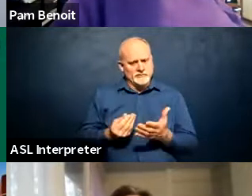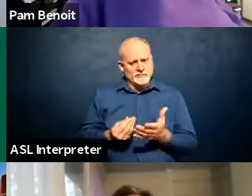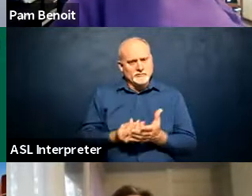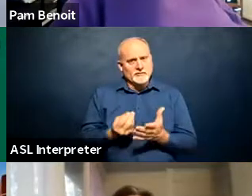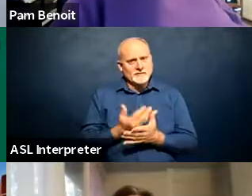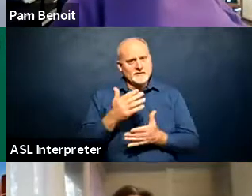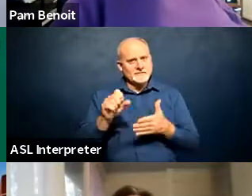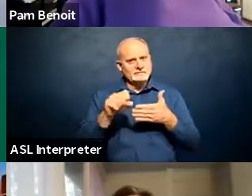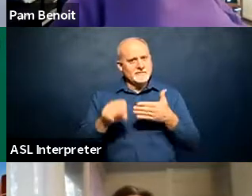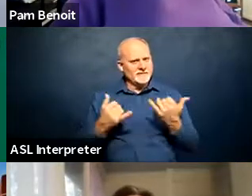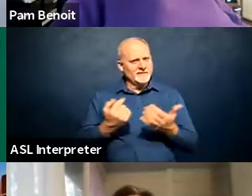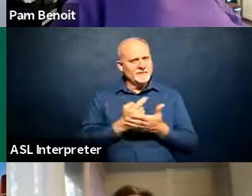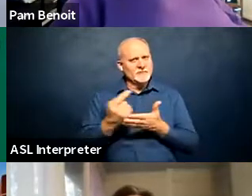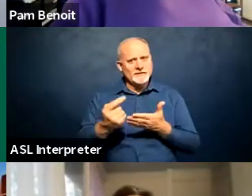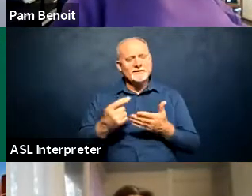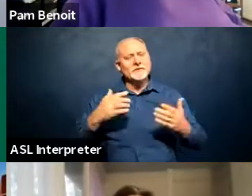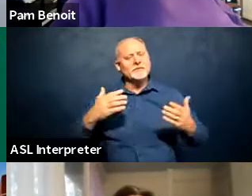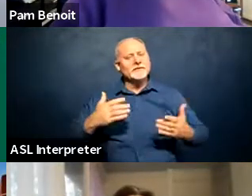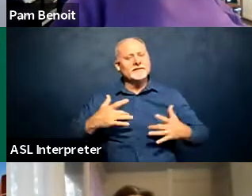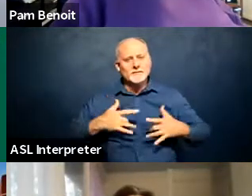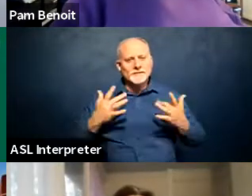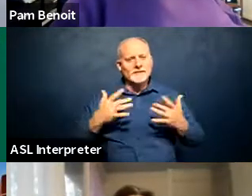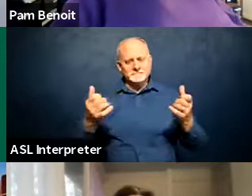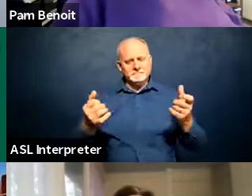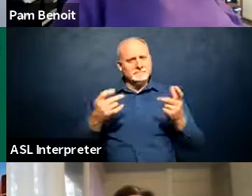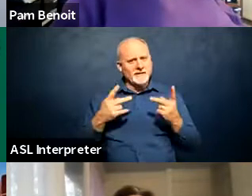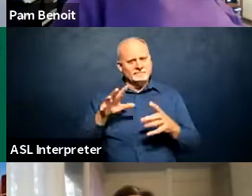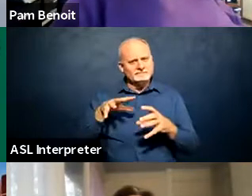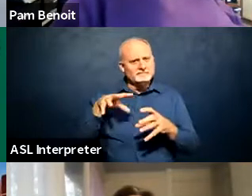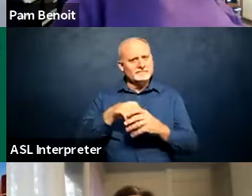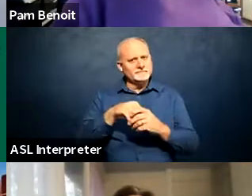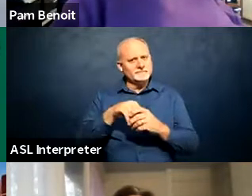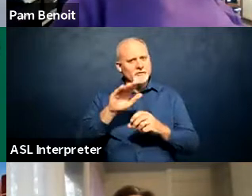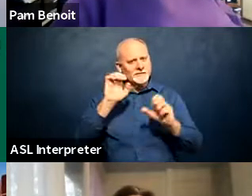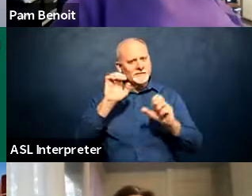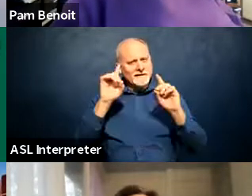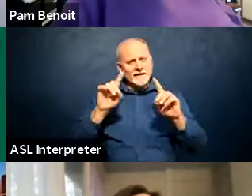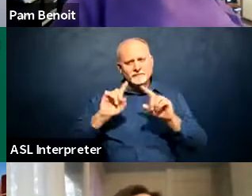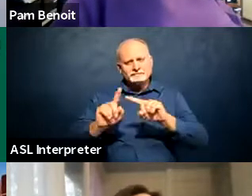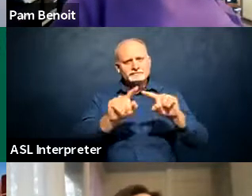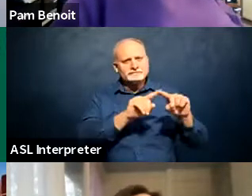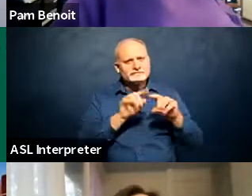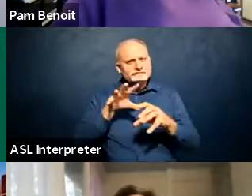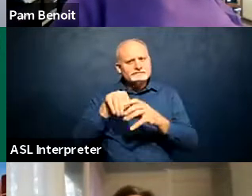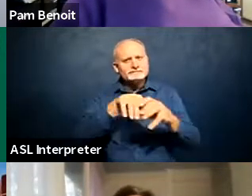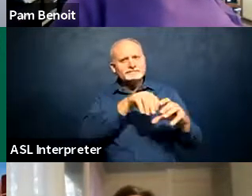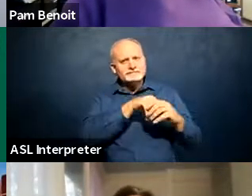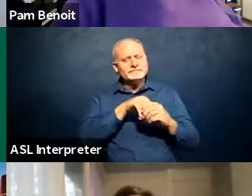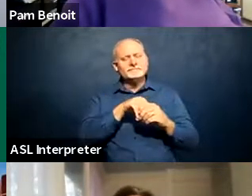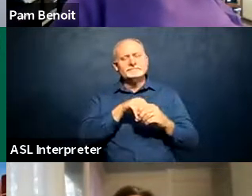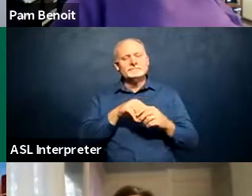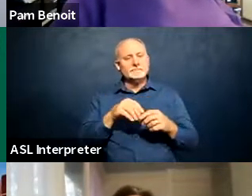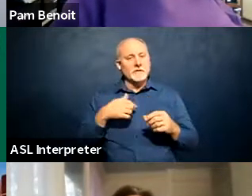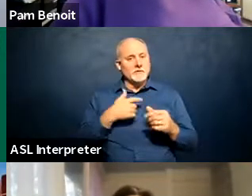week. We're so glad to have you back engaged in your educational activities, which we want to be nothing short